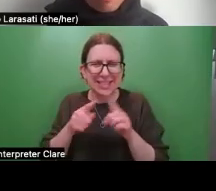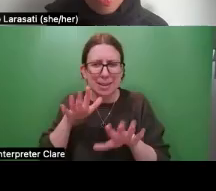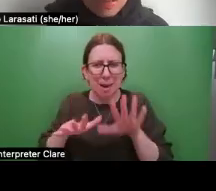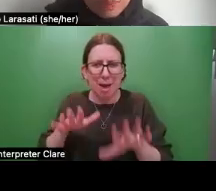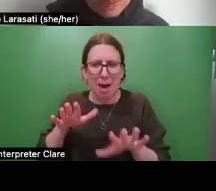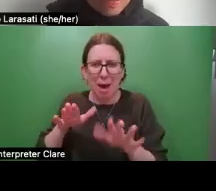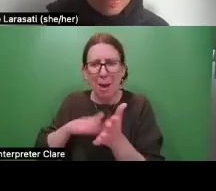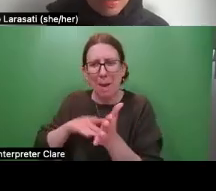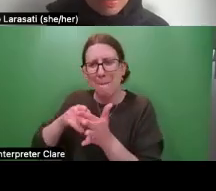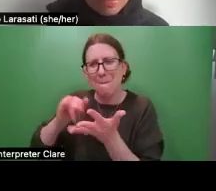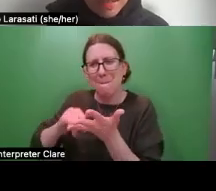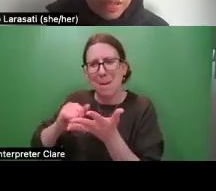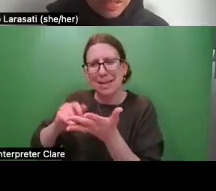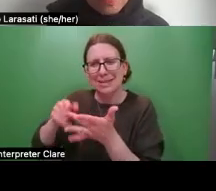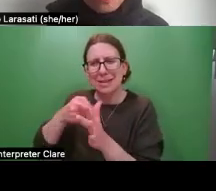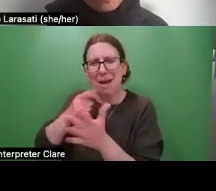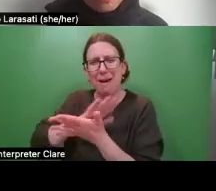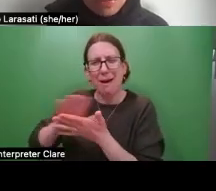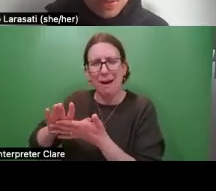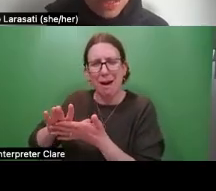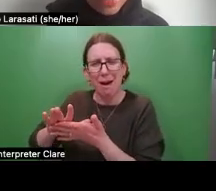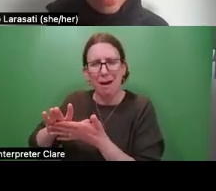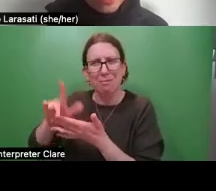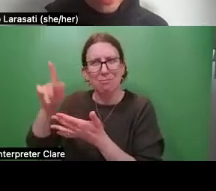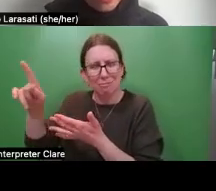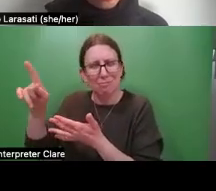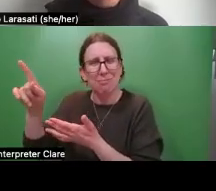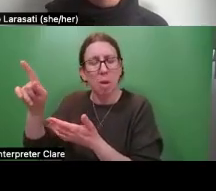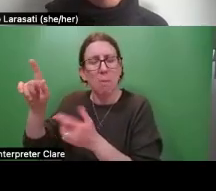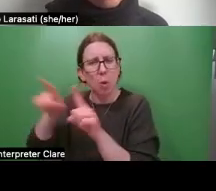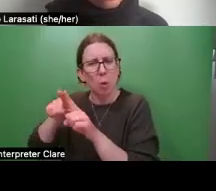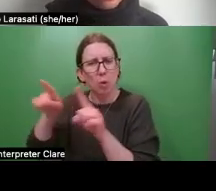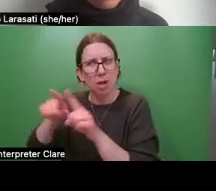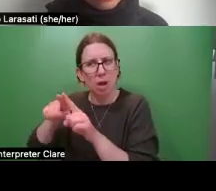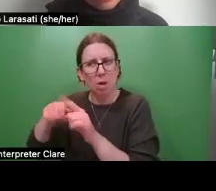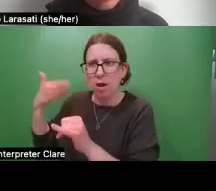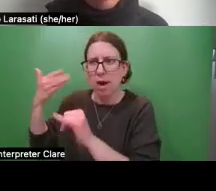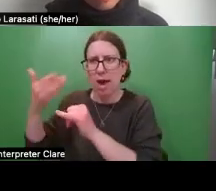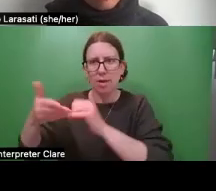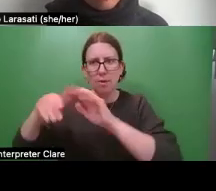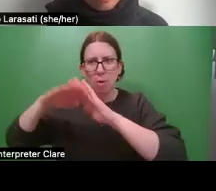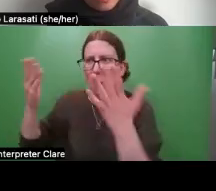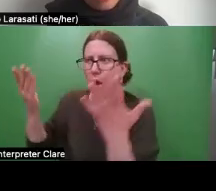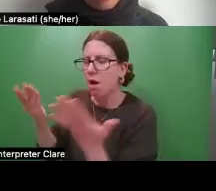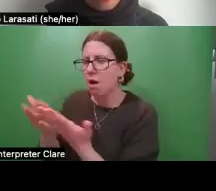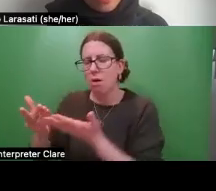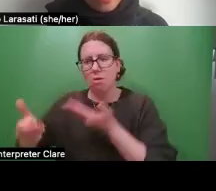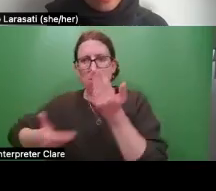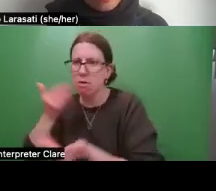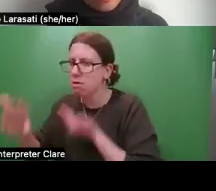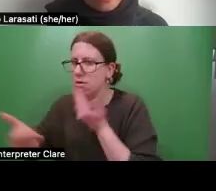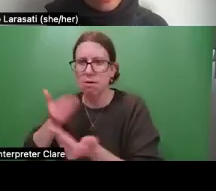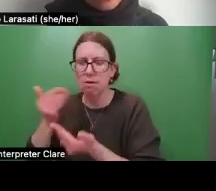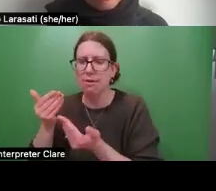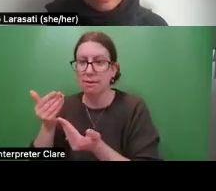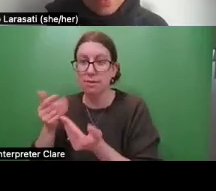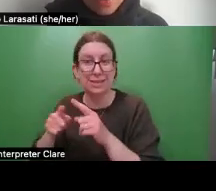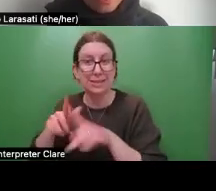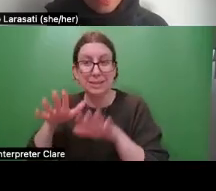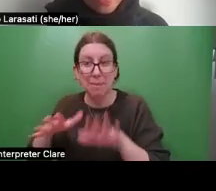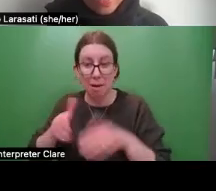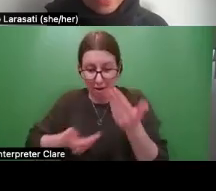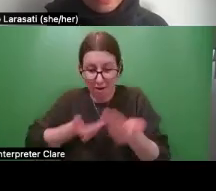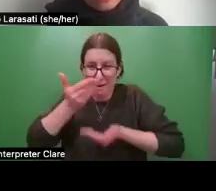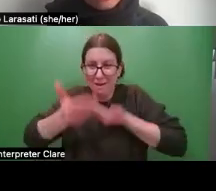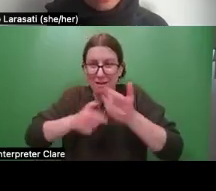also apocalyptic narrative, the doomsday. And we're talking about how the narrative